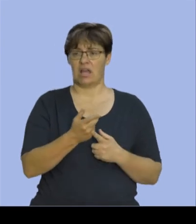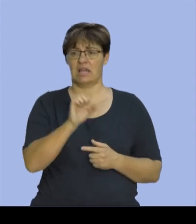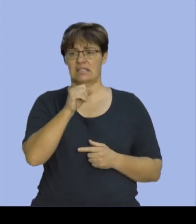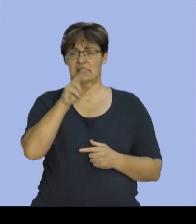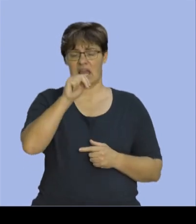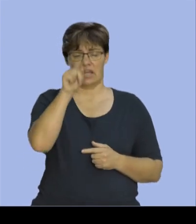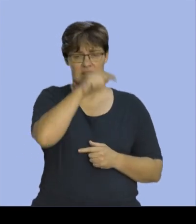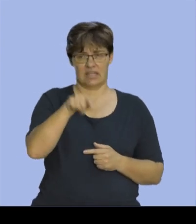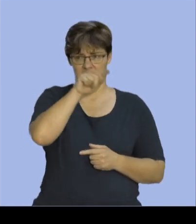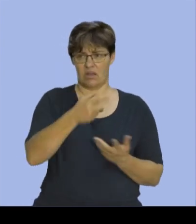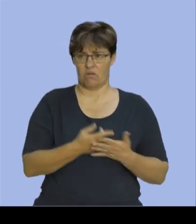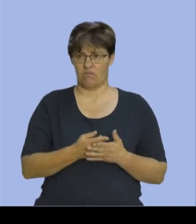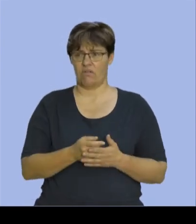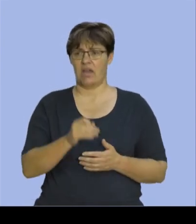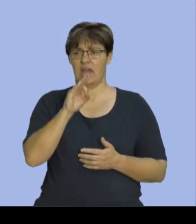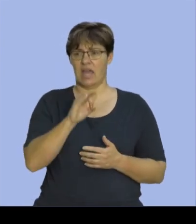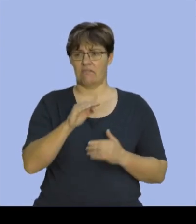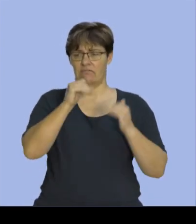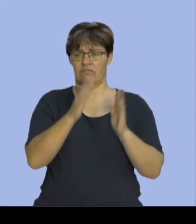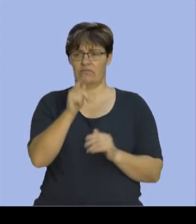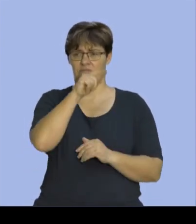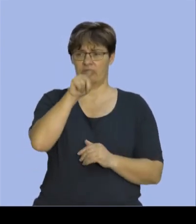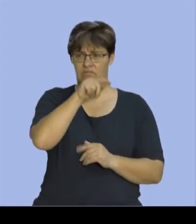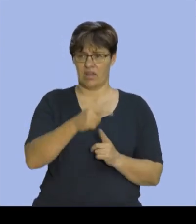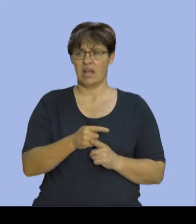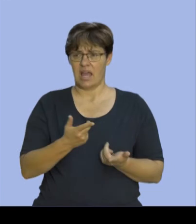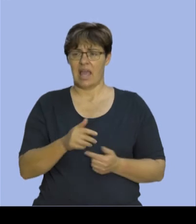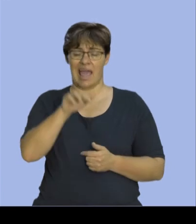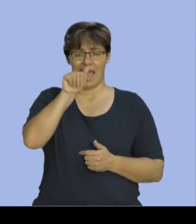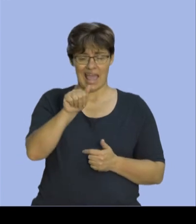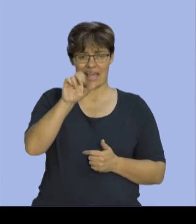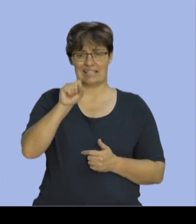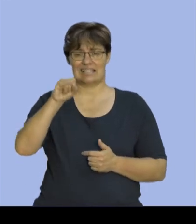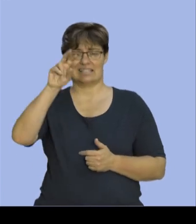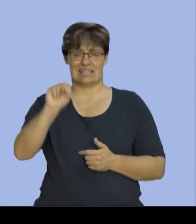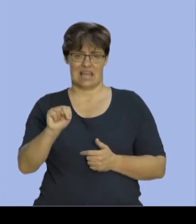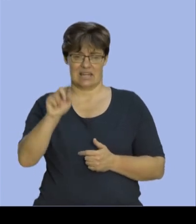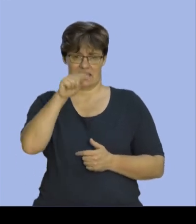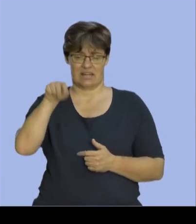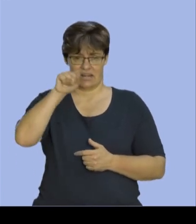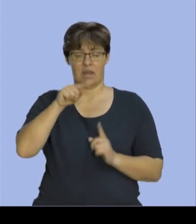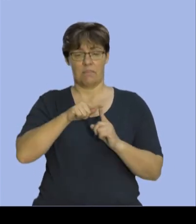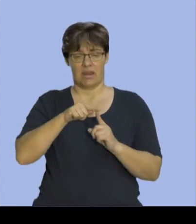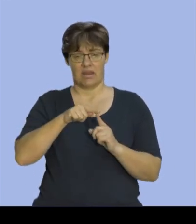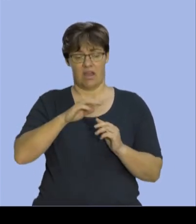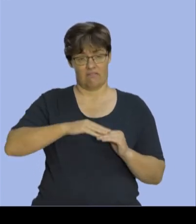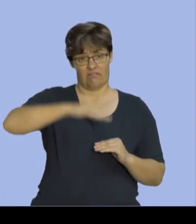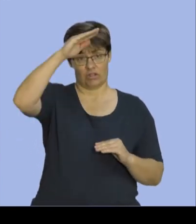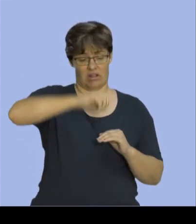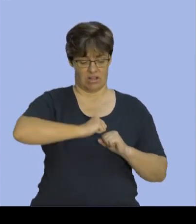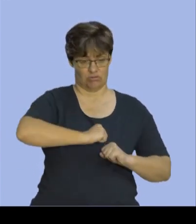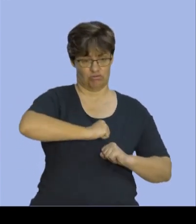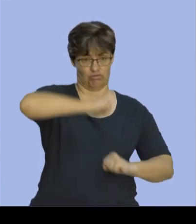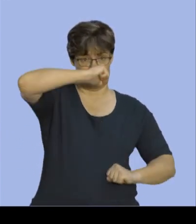to f of x, a sine of theta, the a represents a vertical stretch,